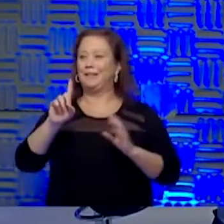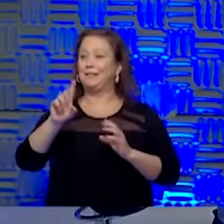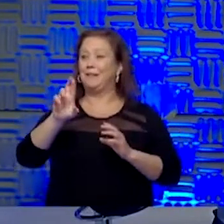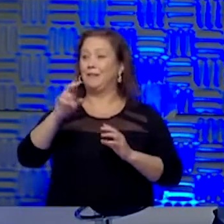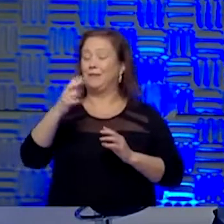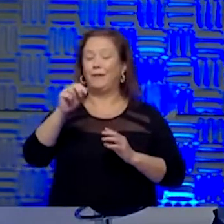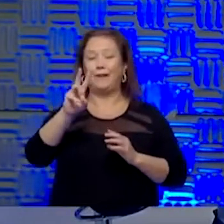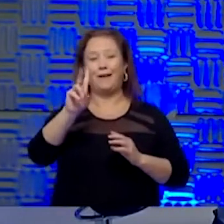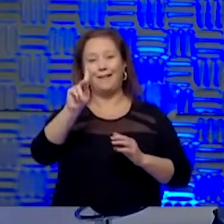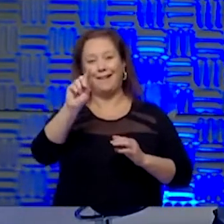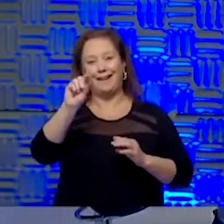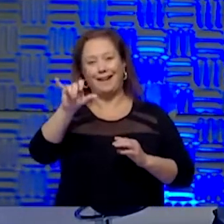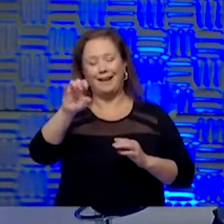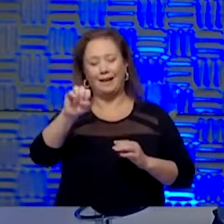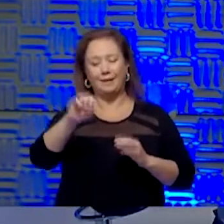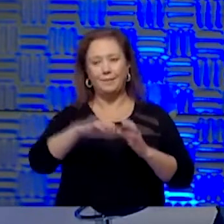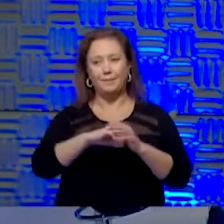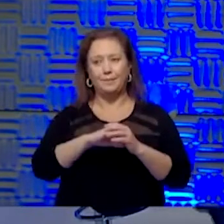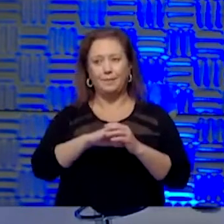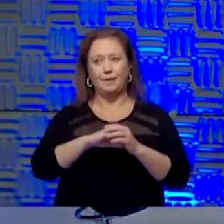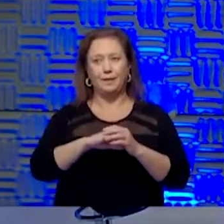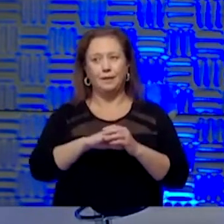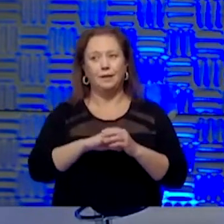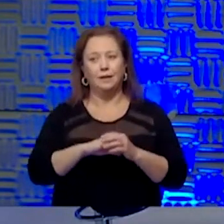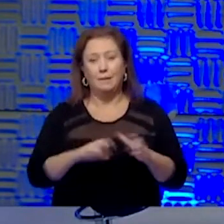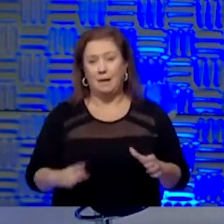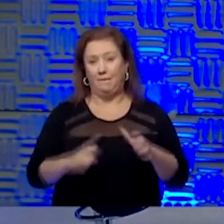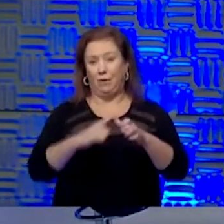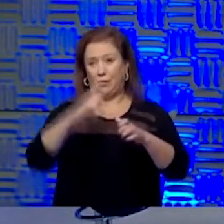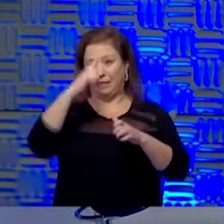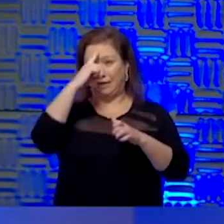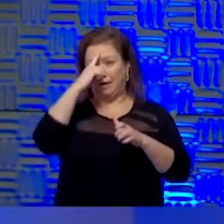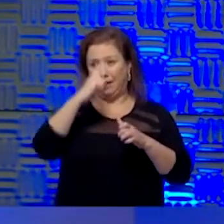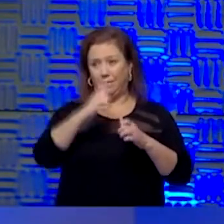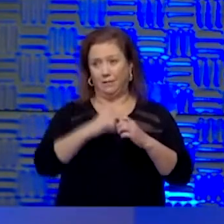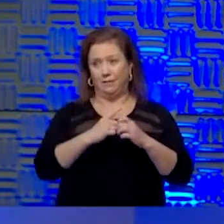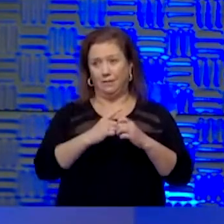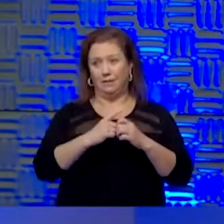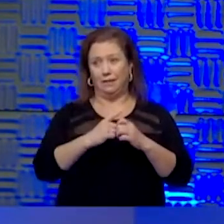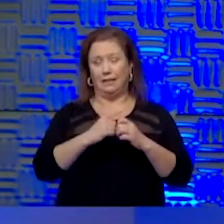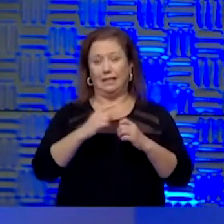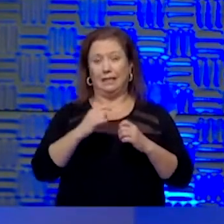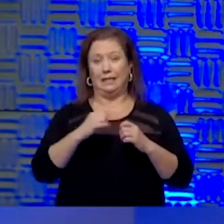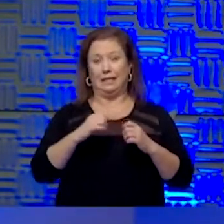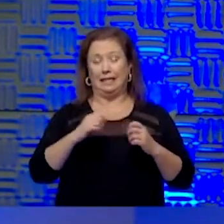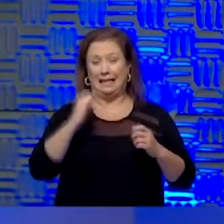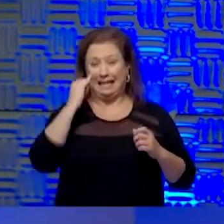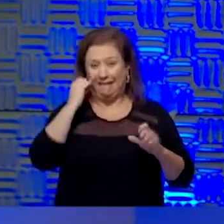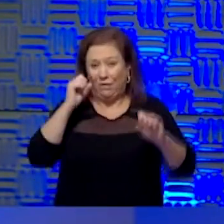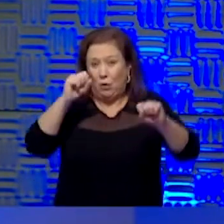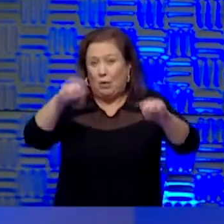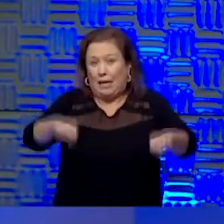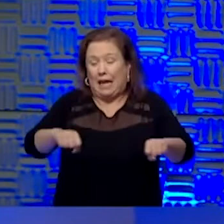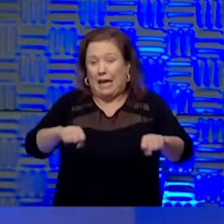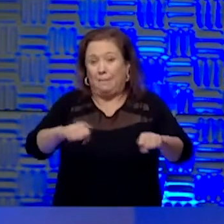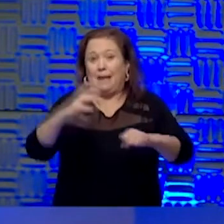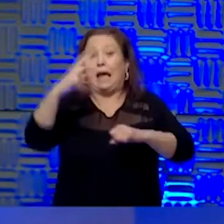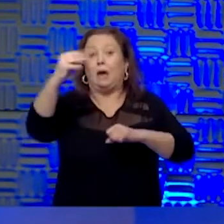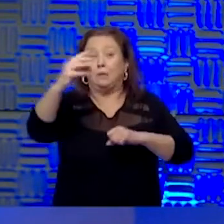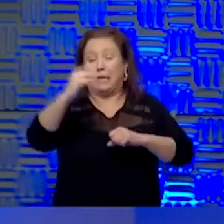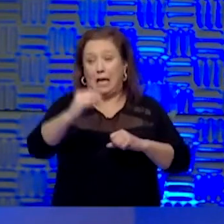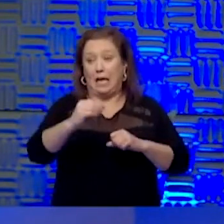think? Well, my initial thought would be no. If you can maintain and be